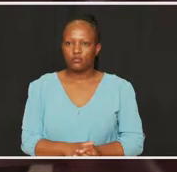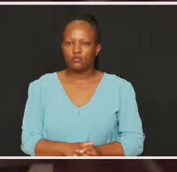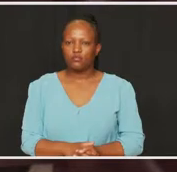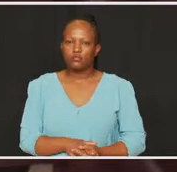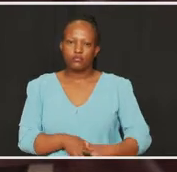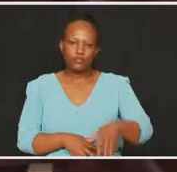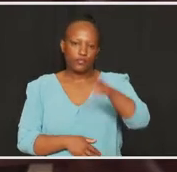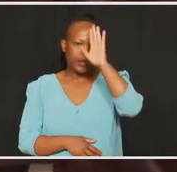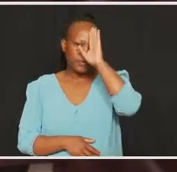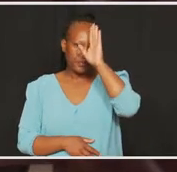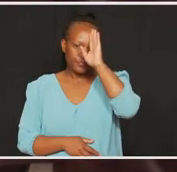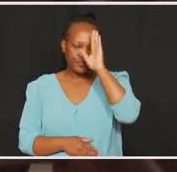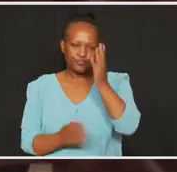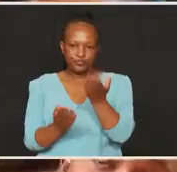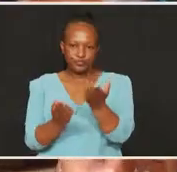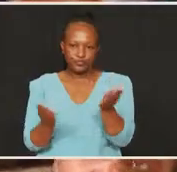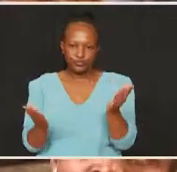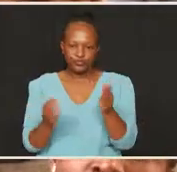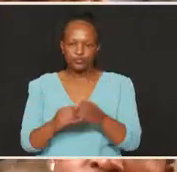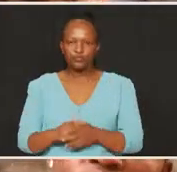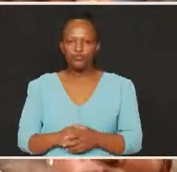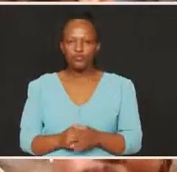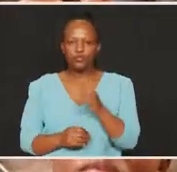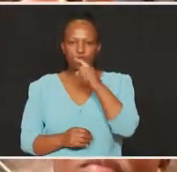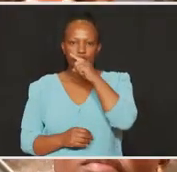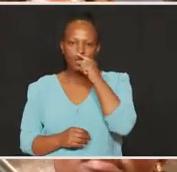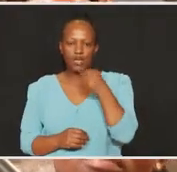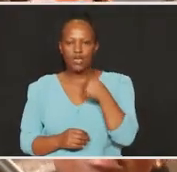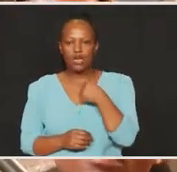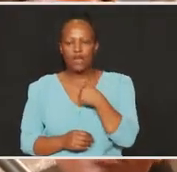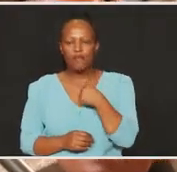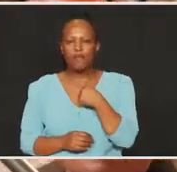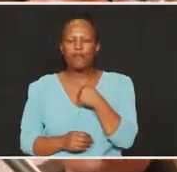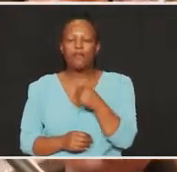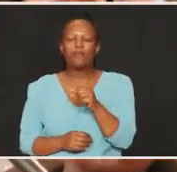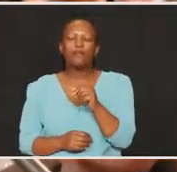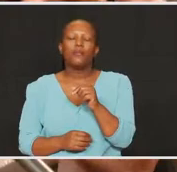good afternoon everyone my name is